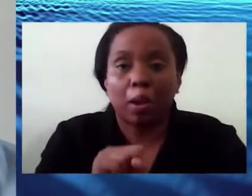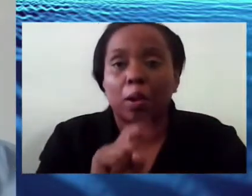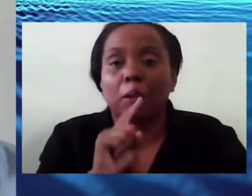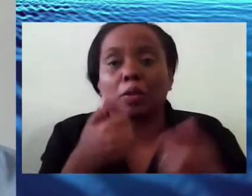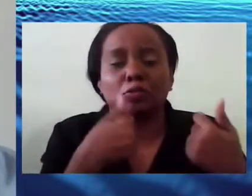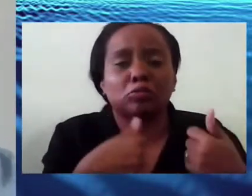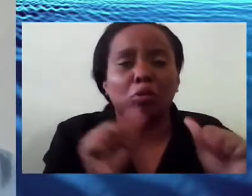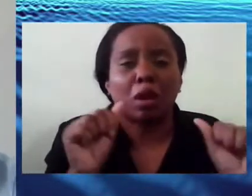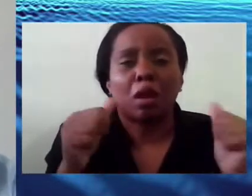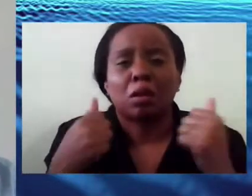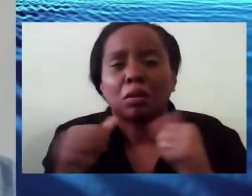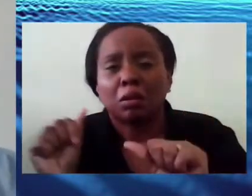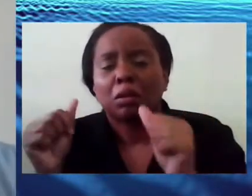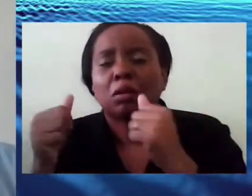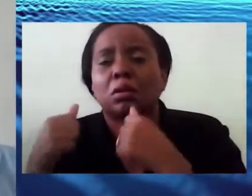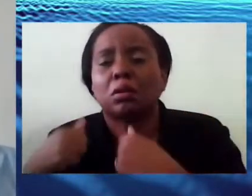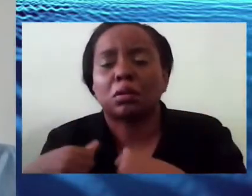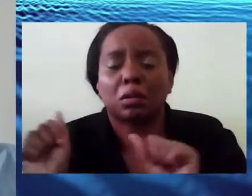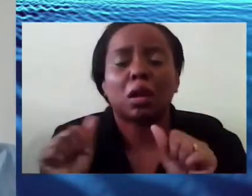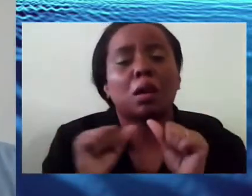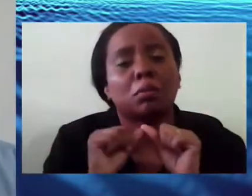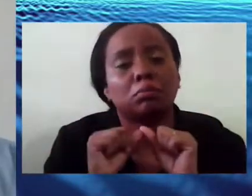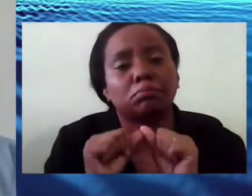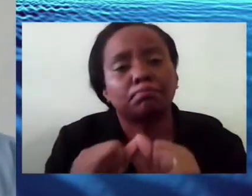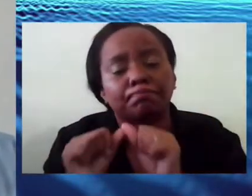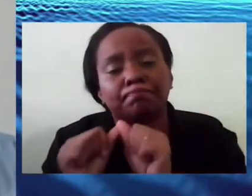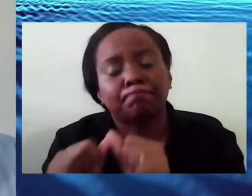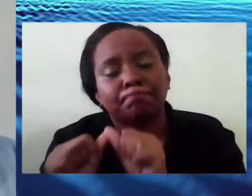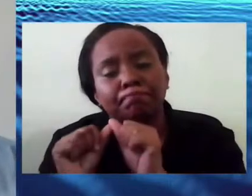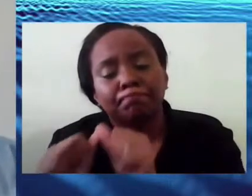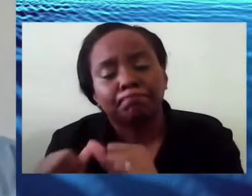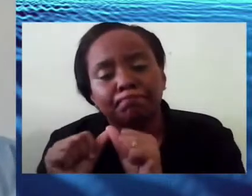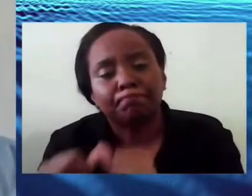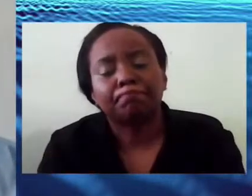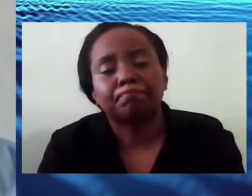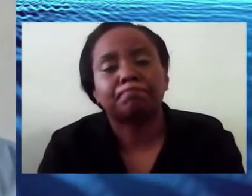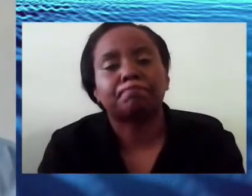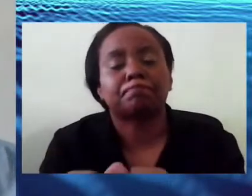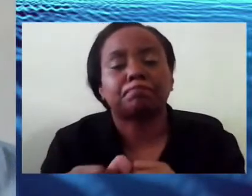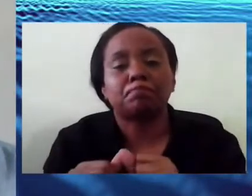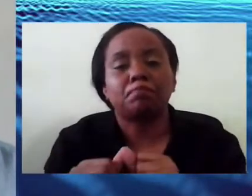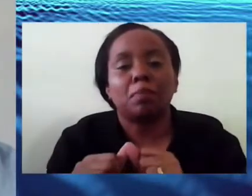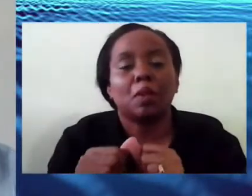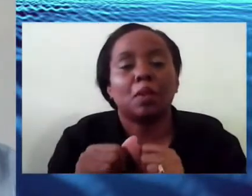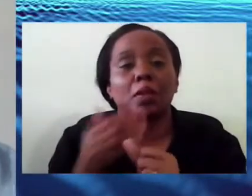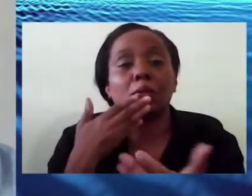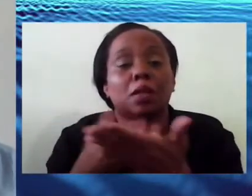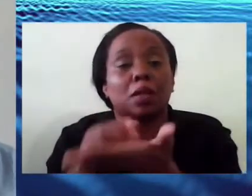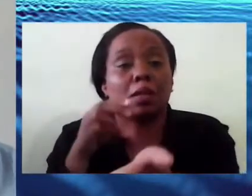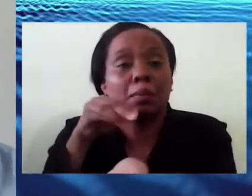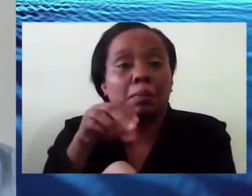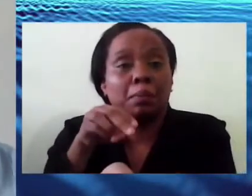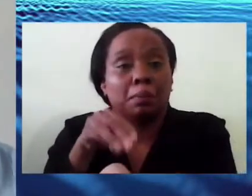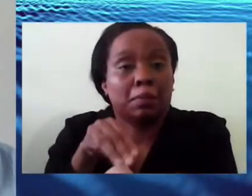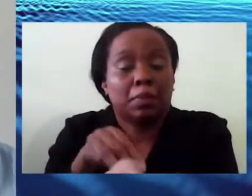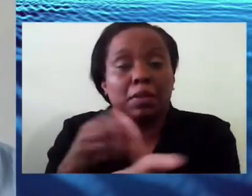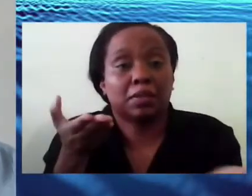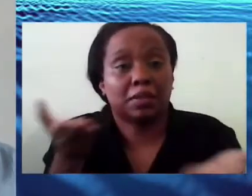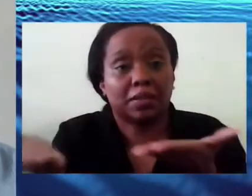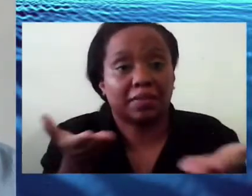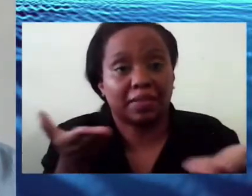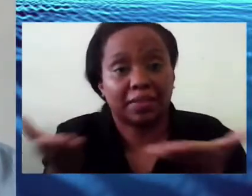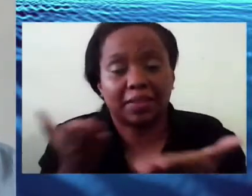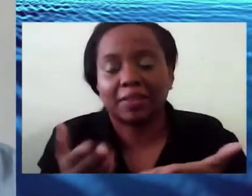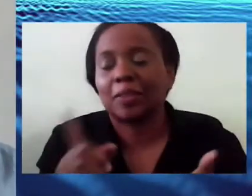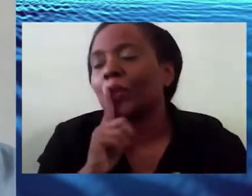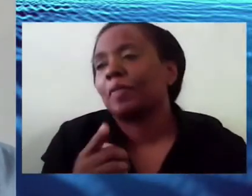to ensure the continuation of the delivery of medical services in this country. So I